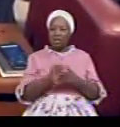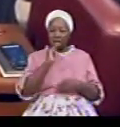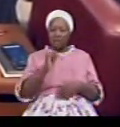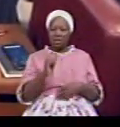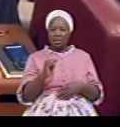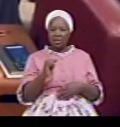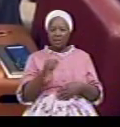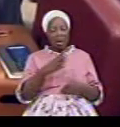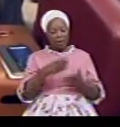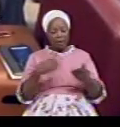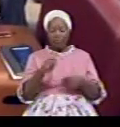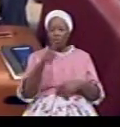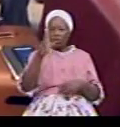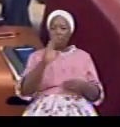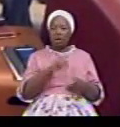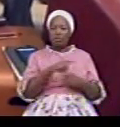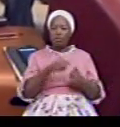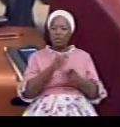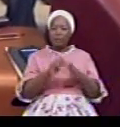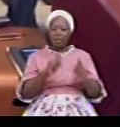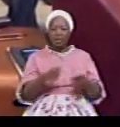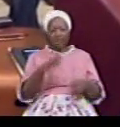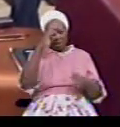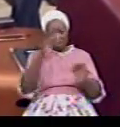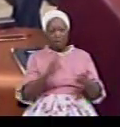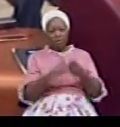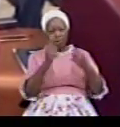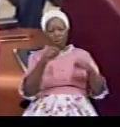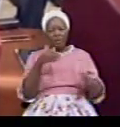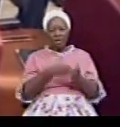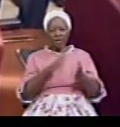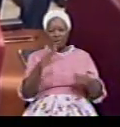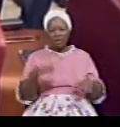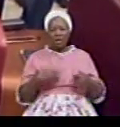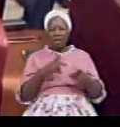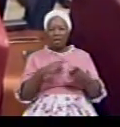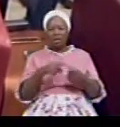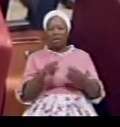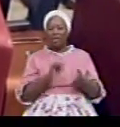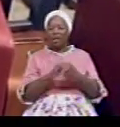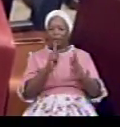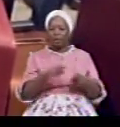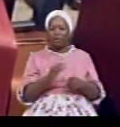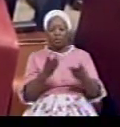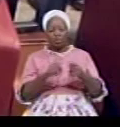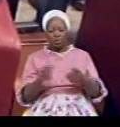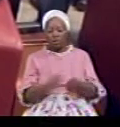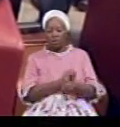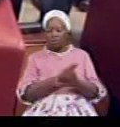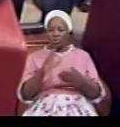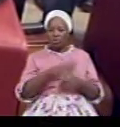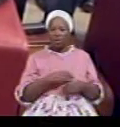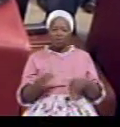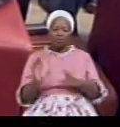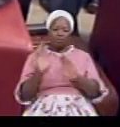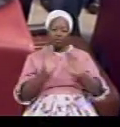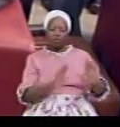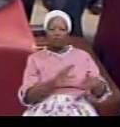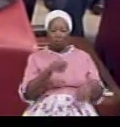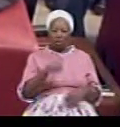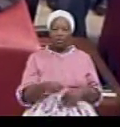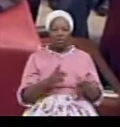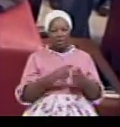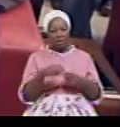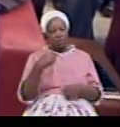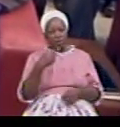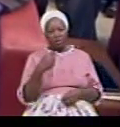he wants to bring you down and pull you down and destroy you, you say,